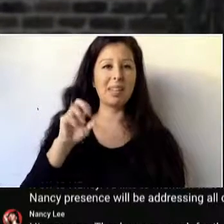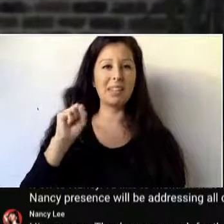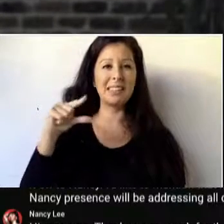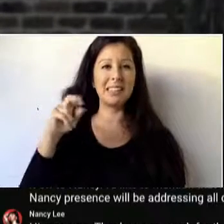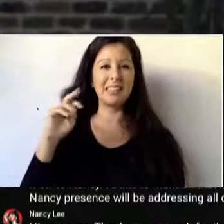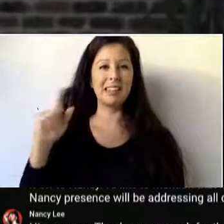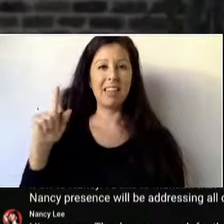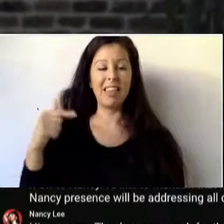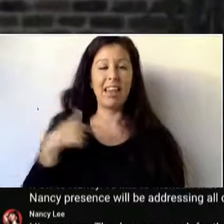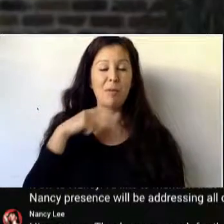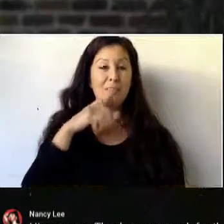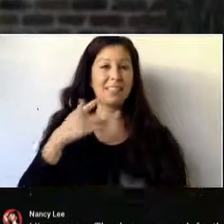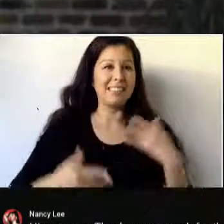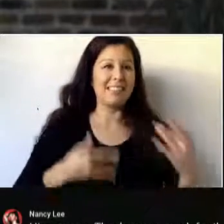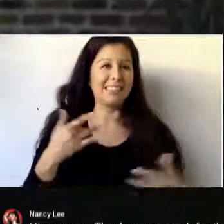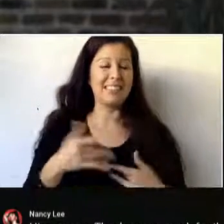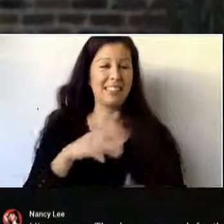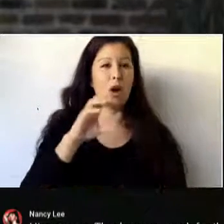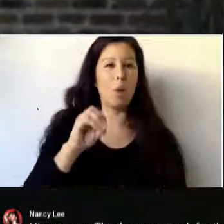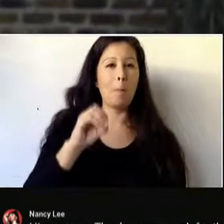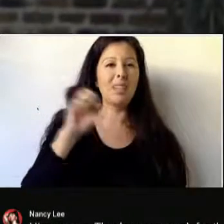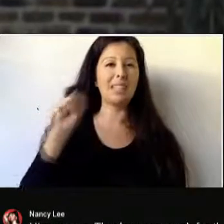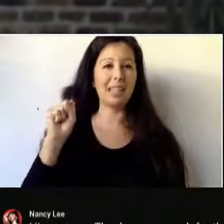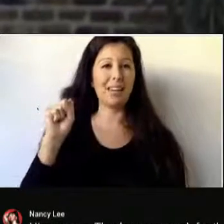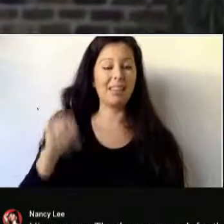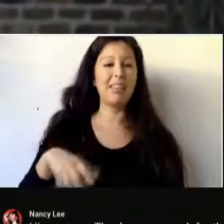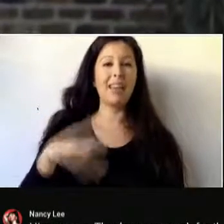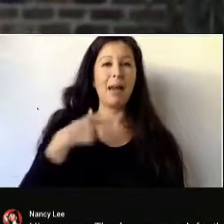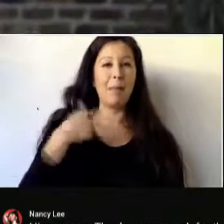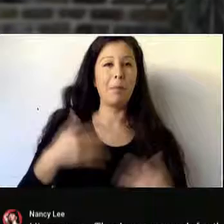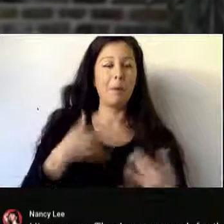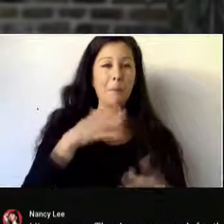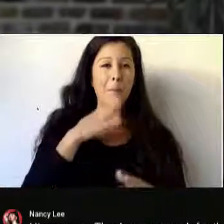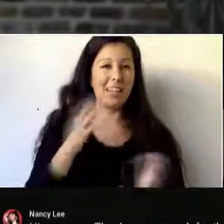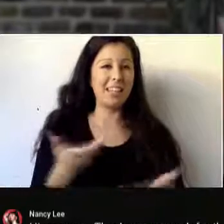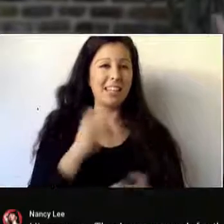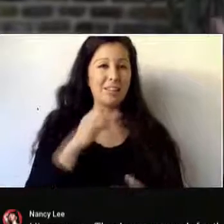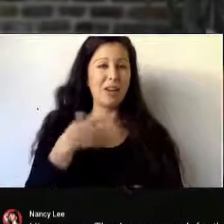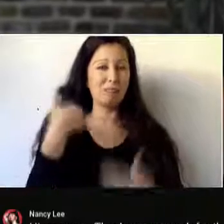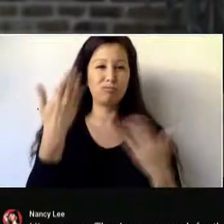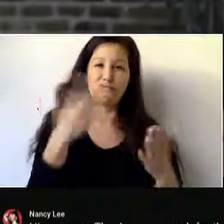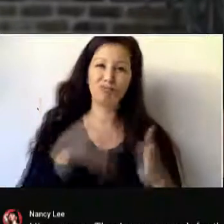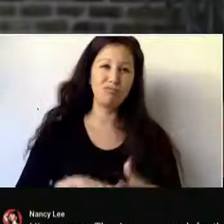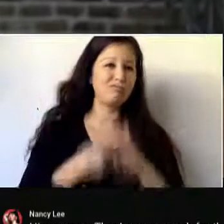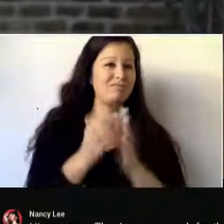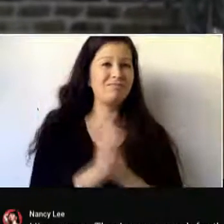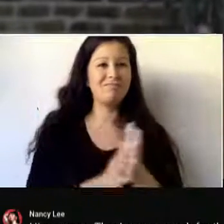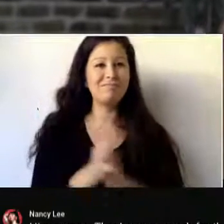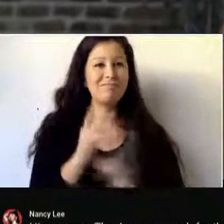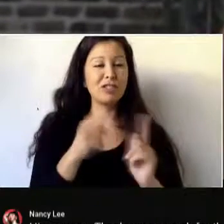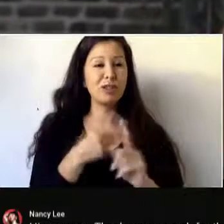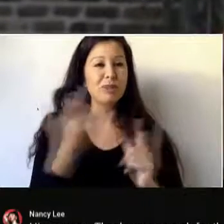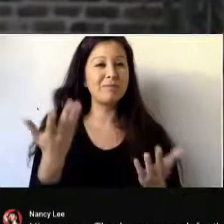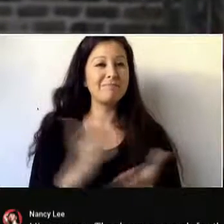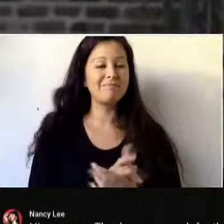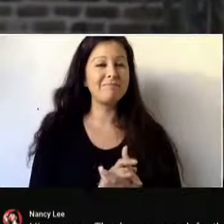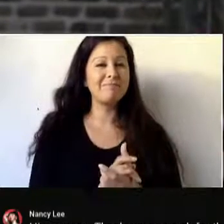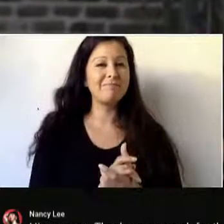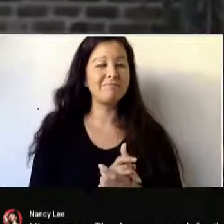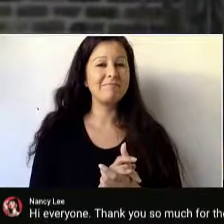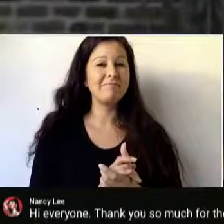I'm super stoked to be here. I'm just gonna dive in to